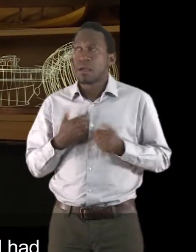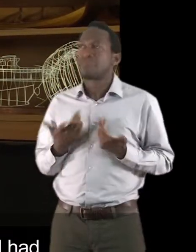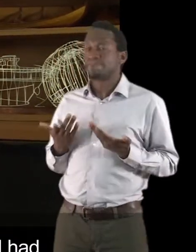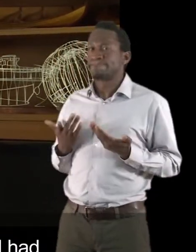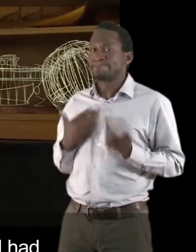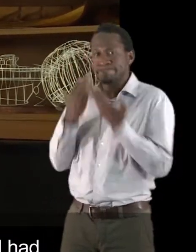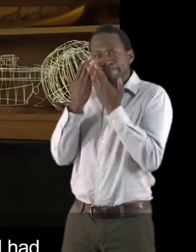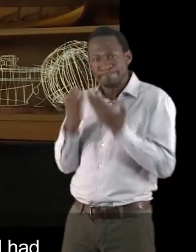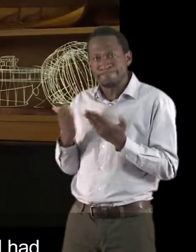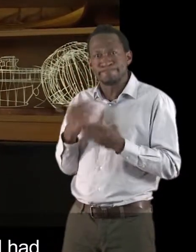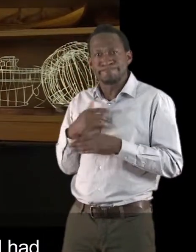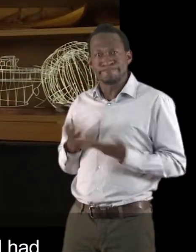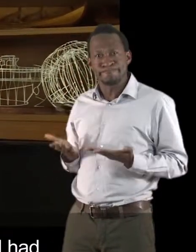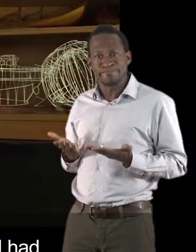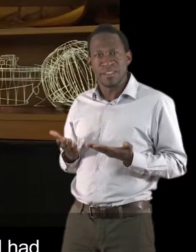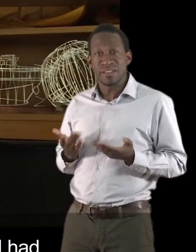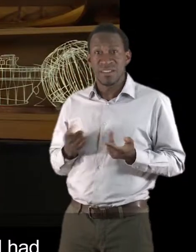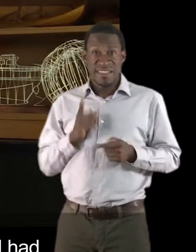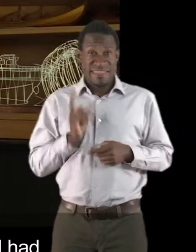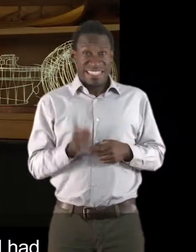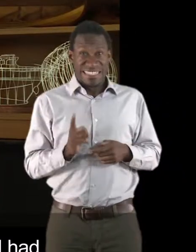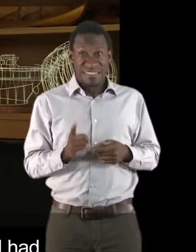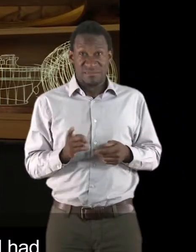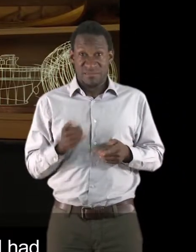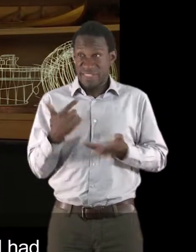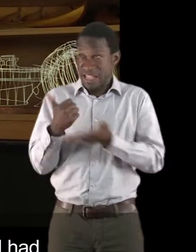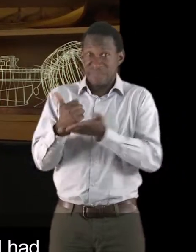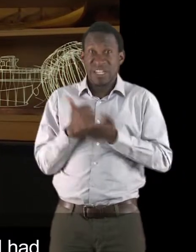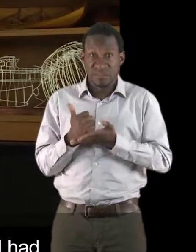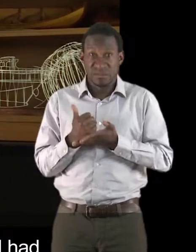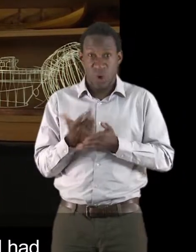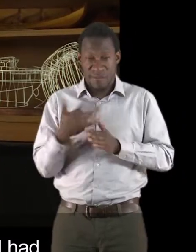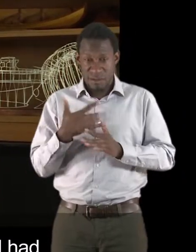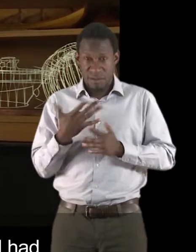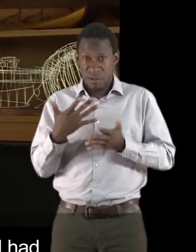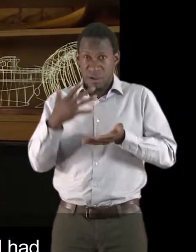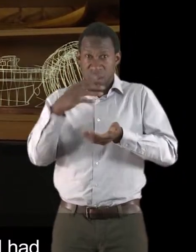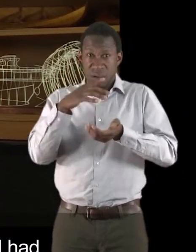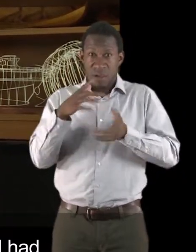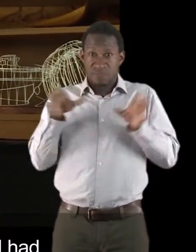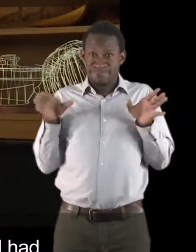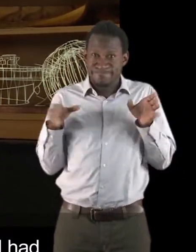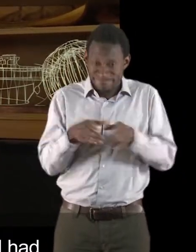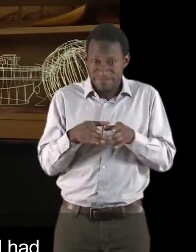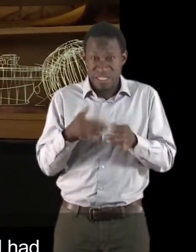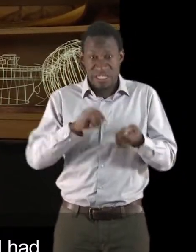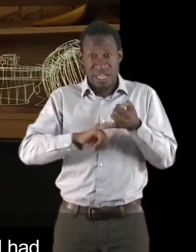And that was it. That was all the advice I had